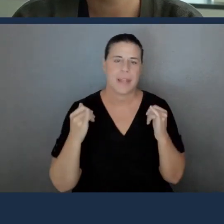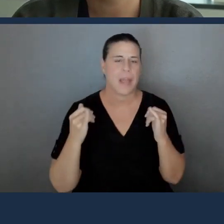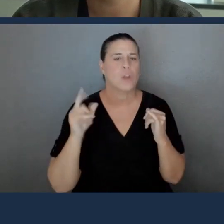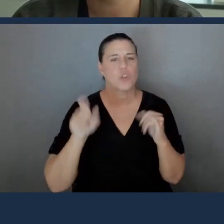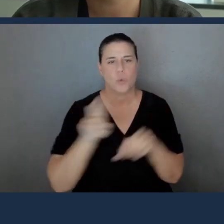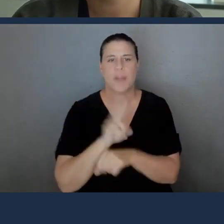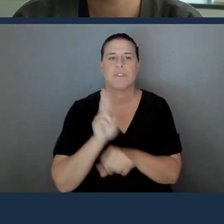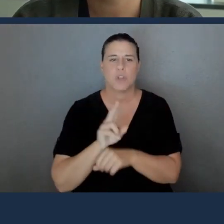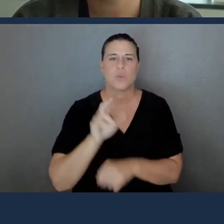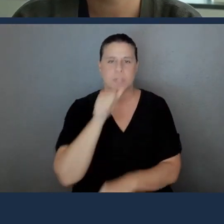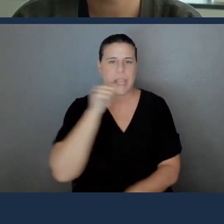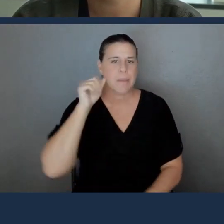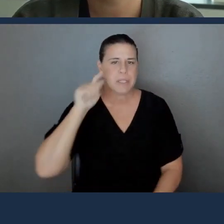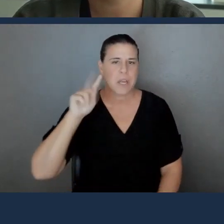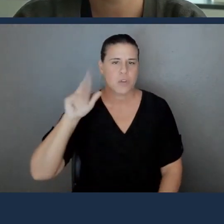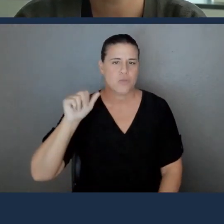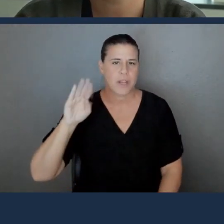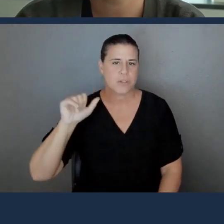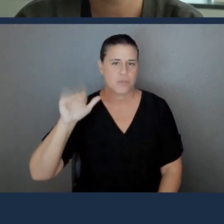Amazon Translate.